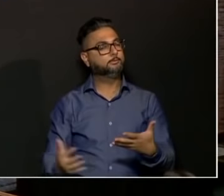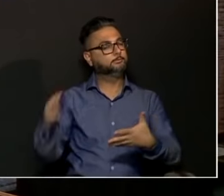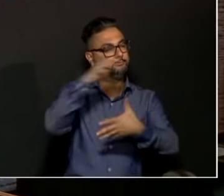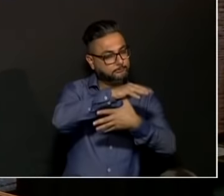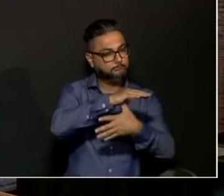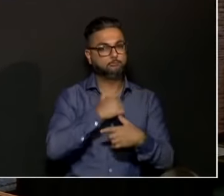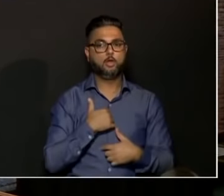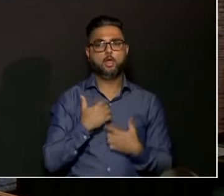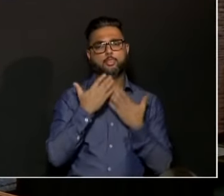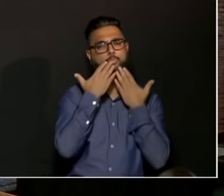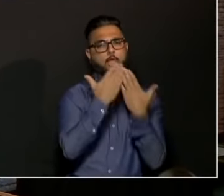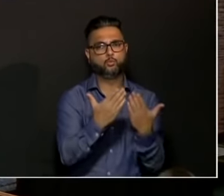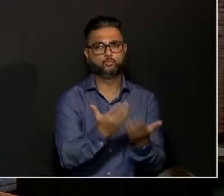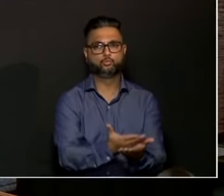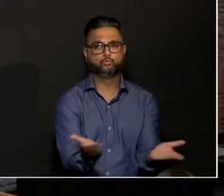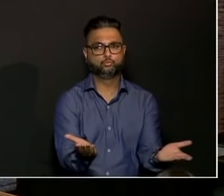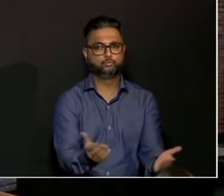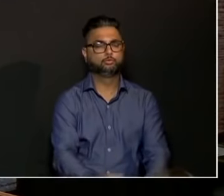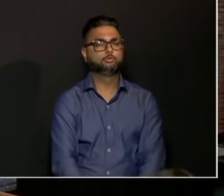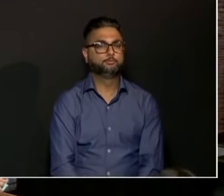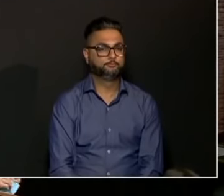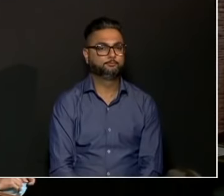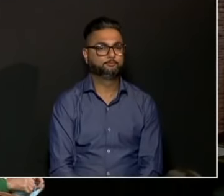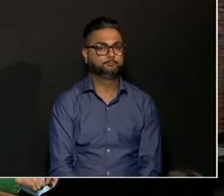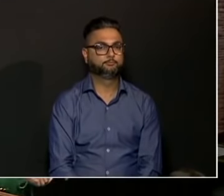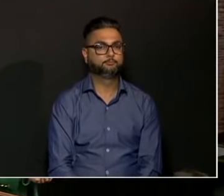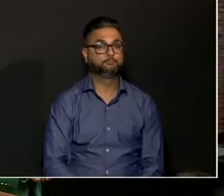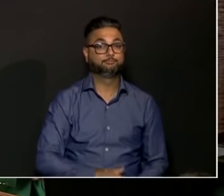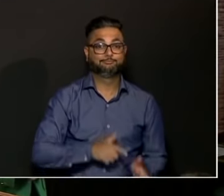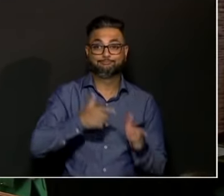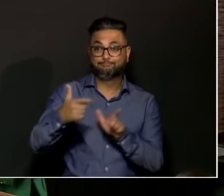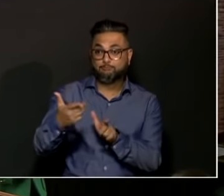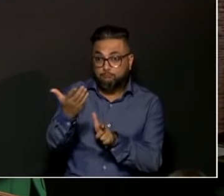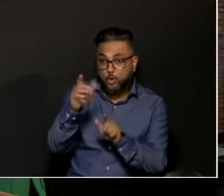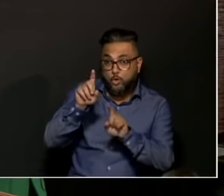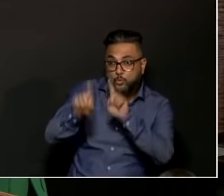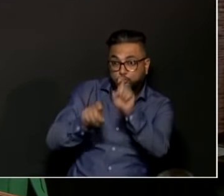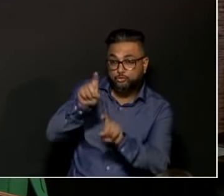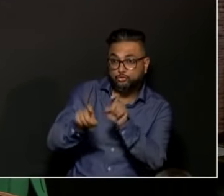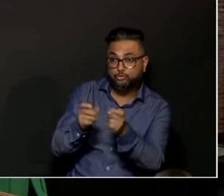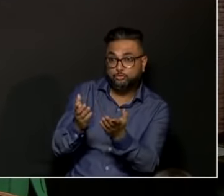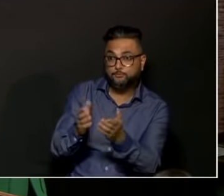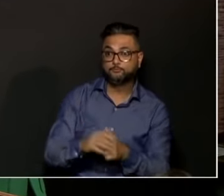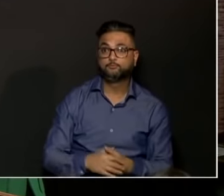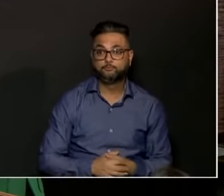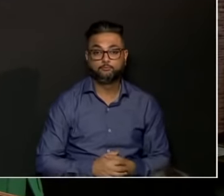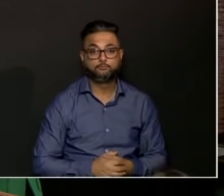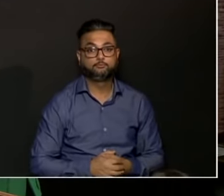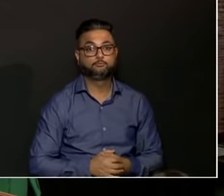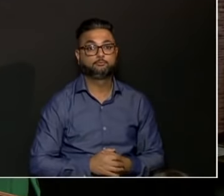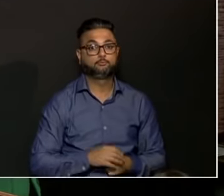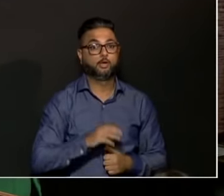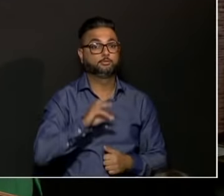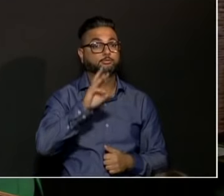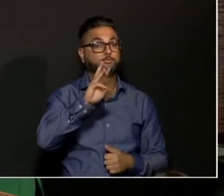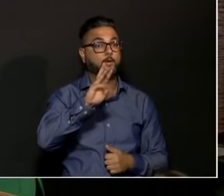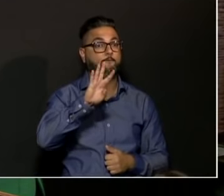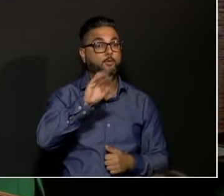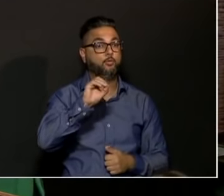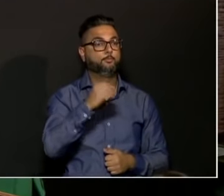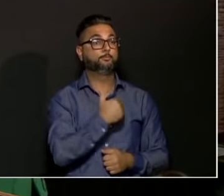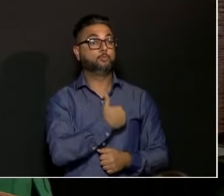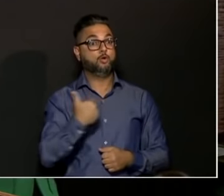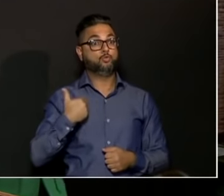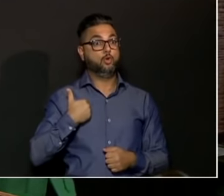we'll go to the phone line for questions. First question, please. Will be from Jason Chapman at 640 Toronto. Hi,